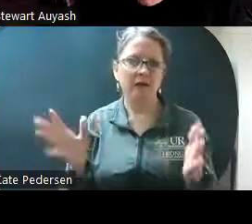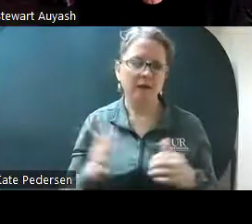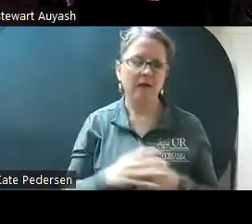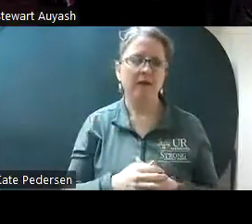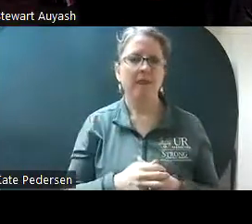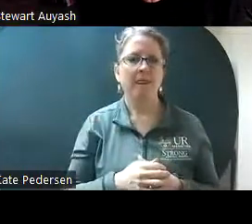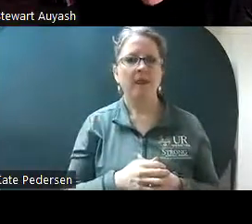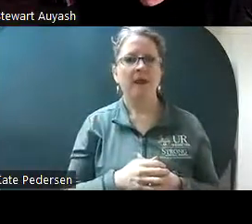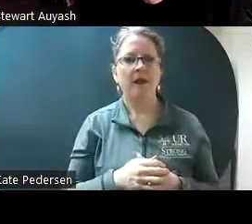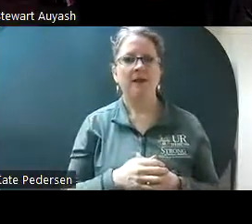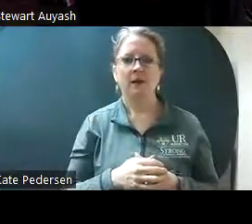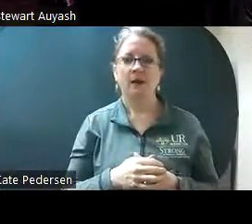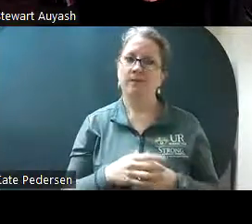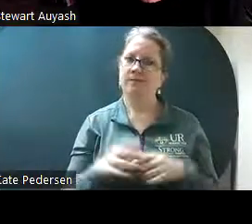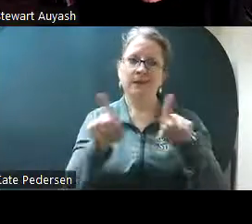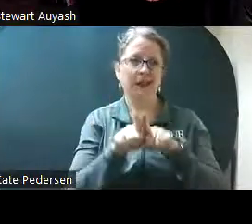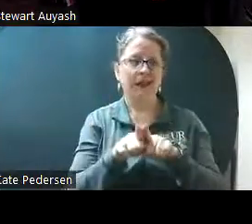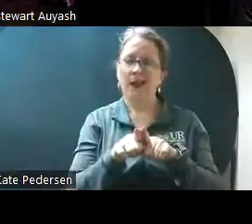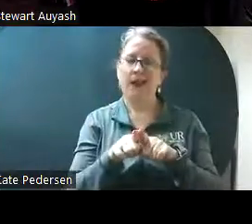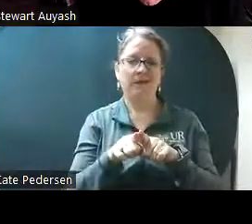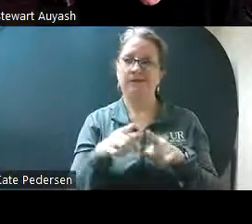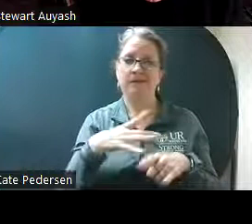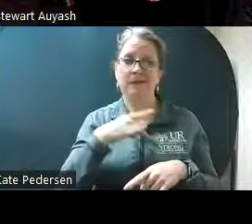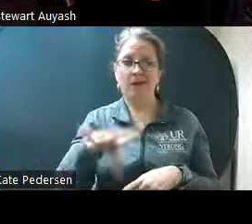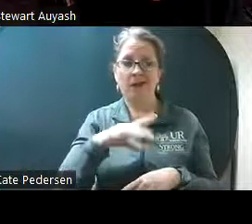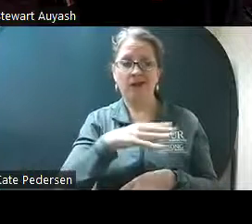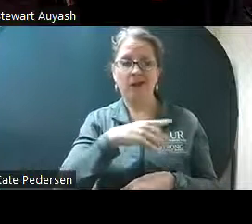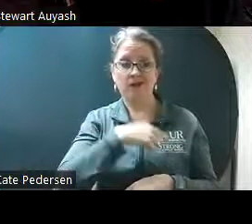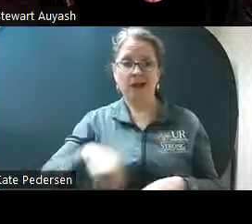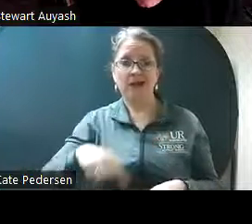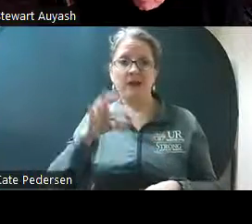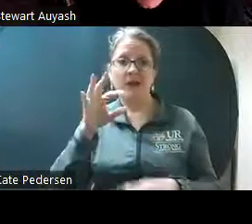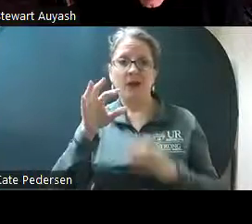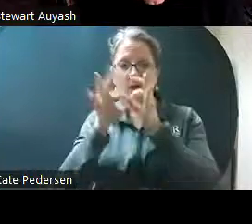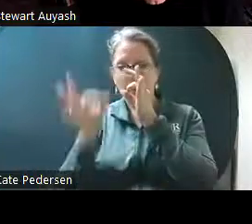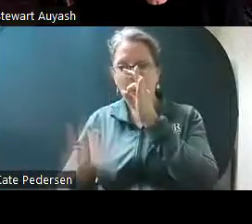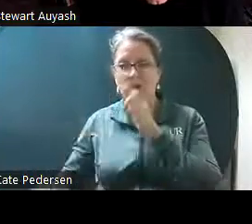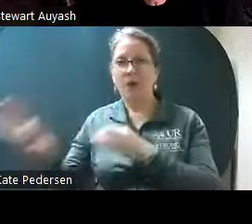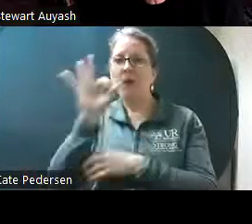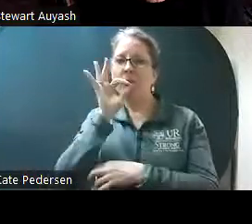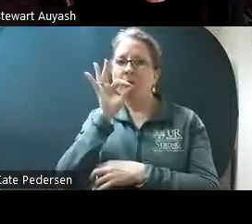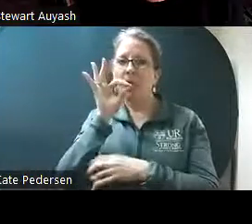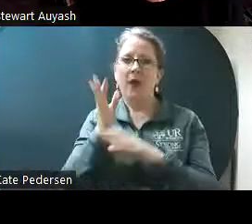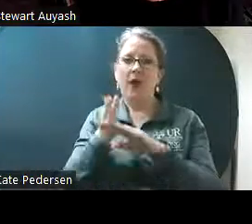did they like that the same way they didn't like the Chinese, who were smoking opium after their long day of work as